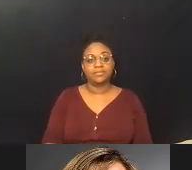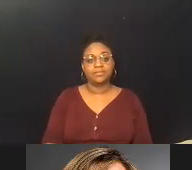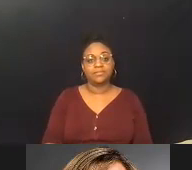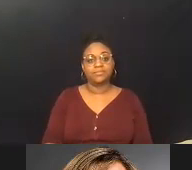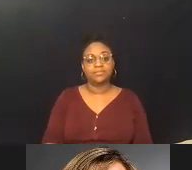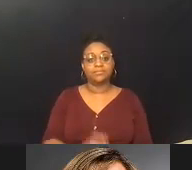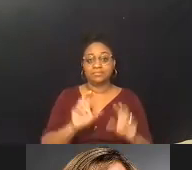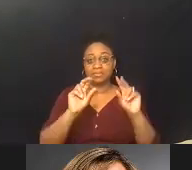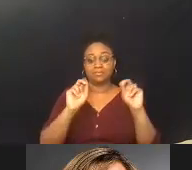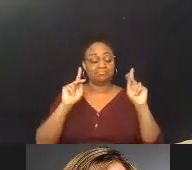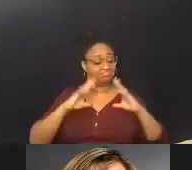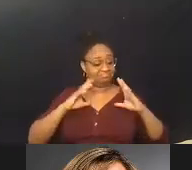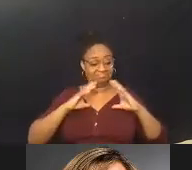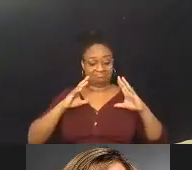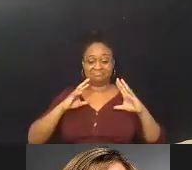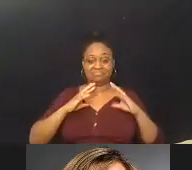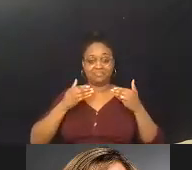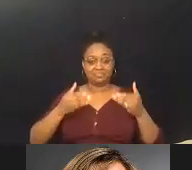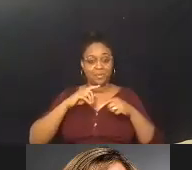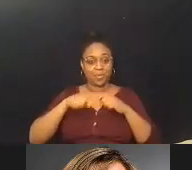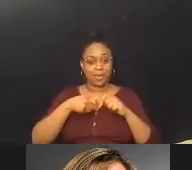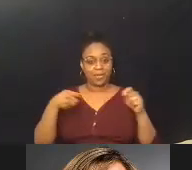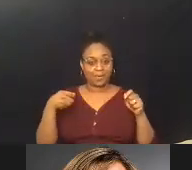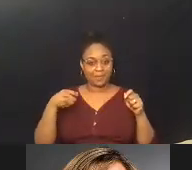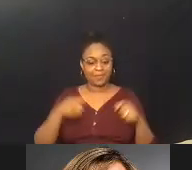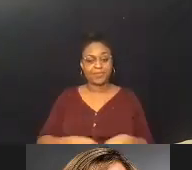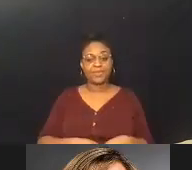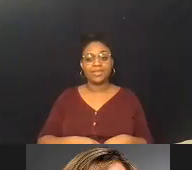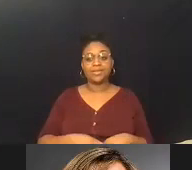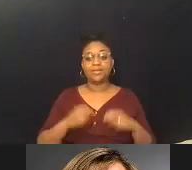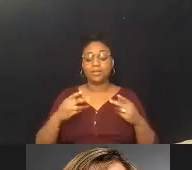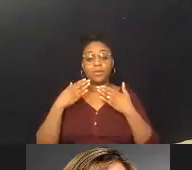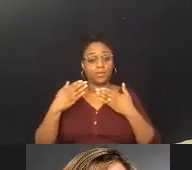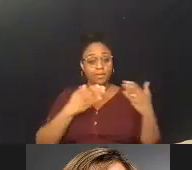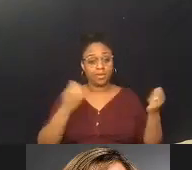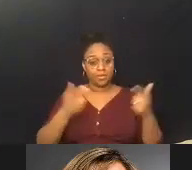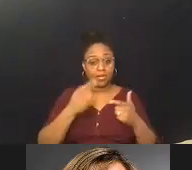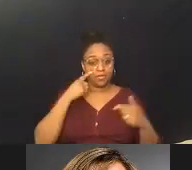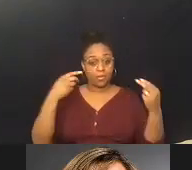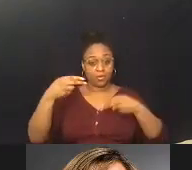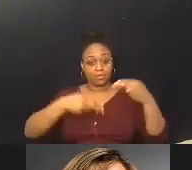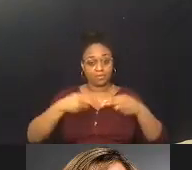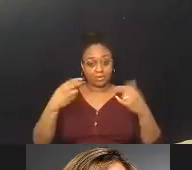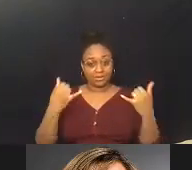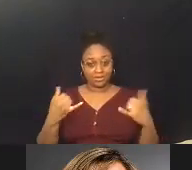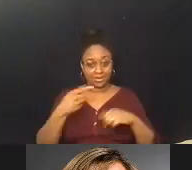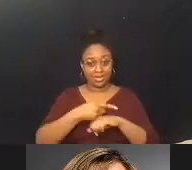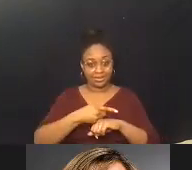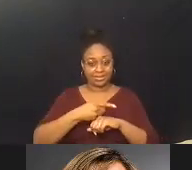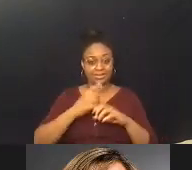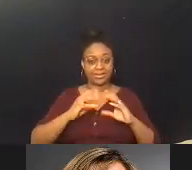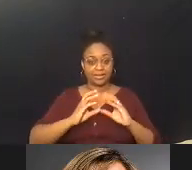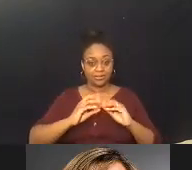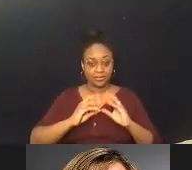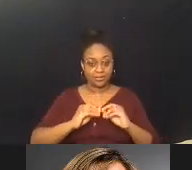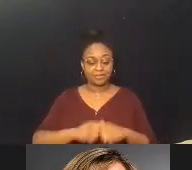No? All right. All right. Well, in that case, I thank you all for attending today. Hopefully